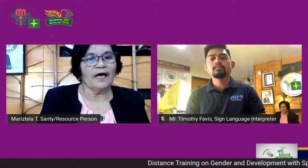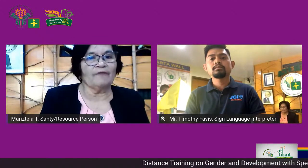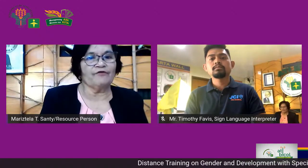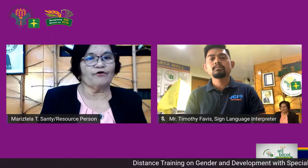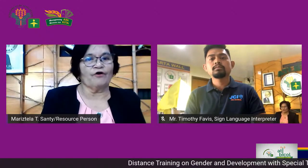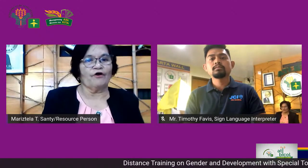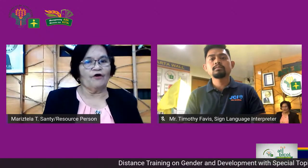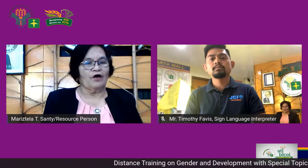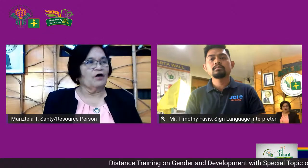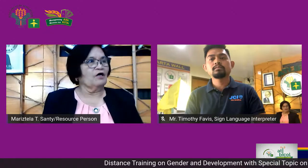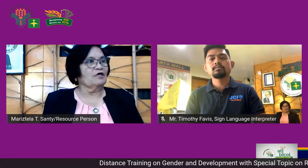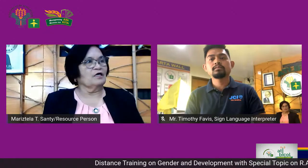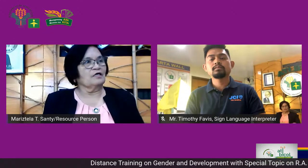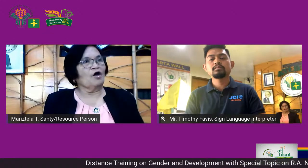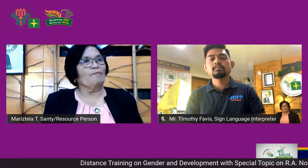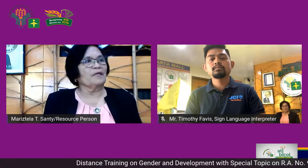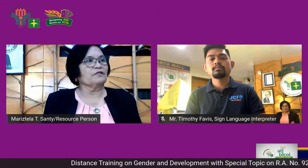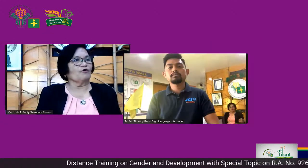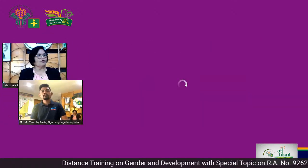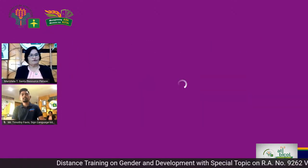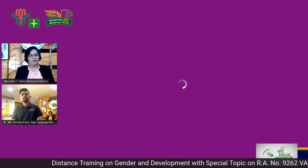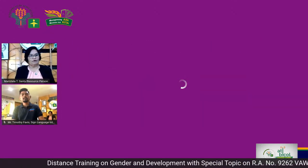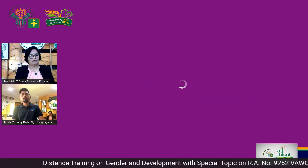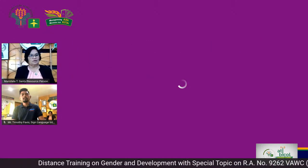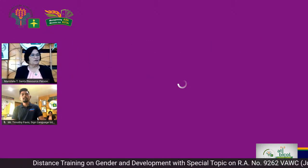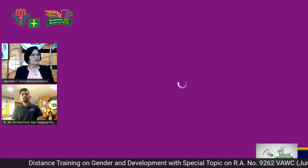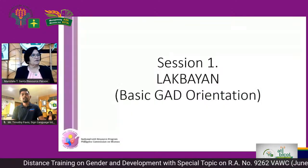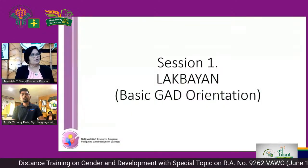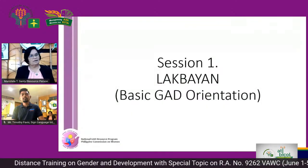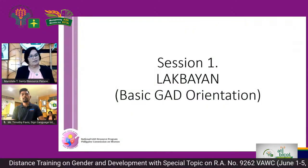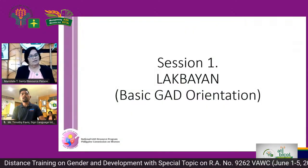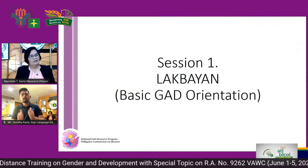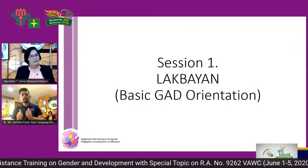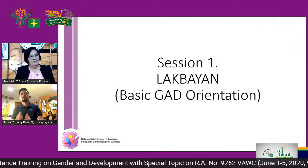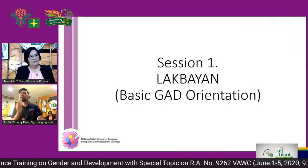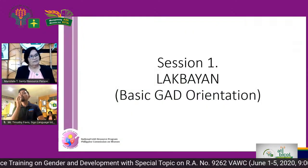You can have your comment or your on the